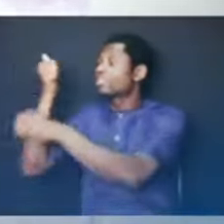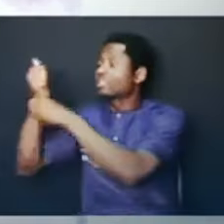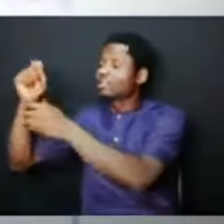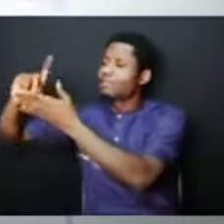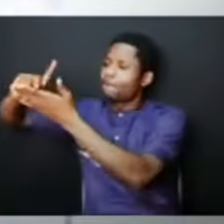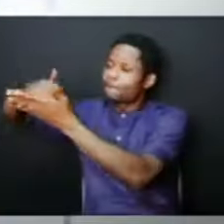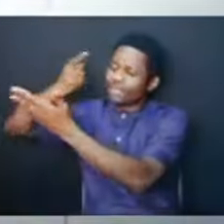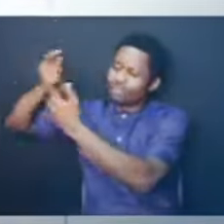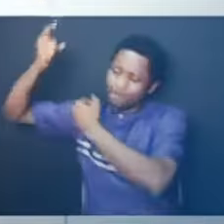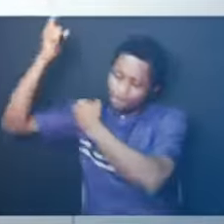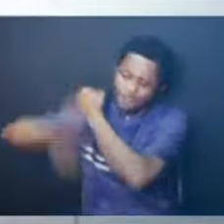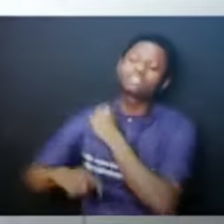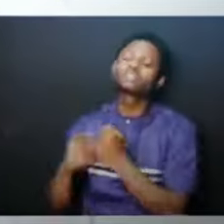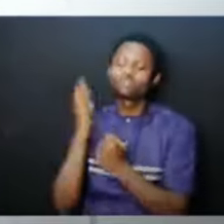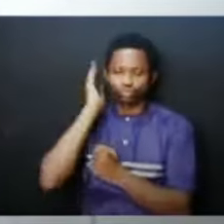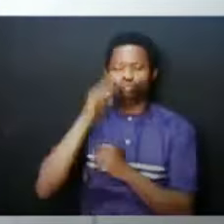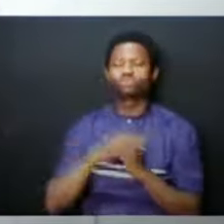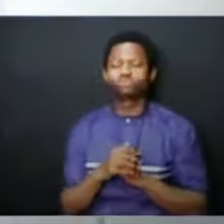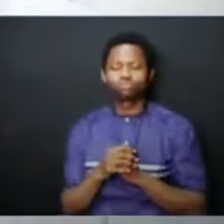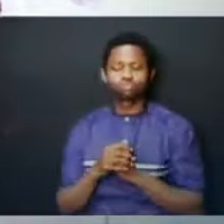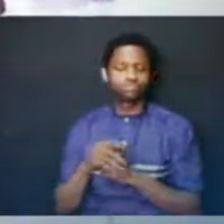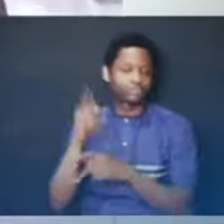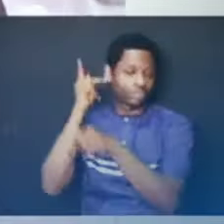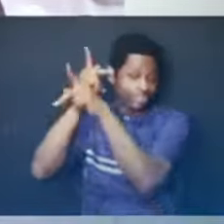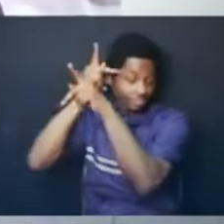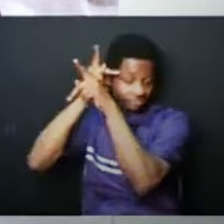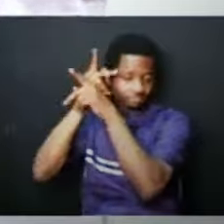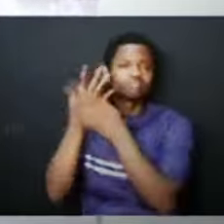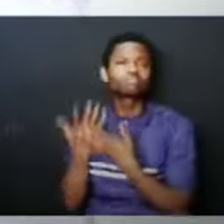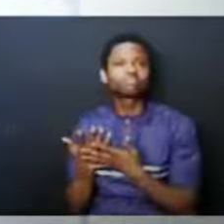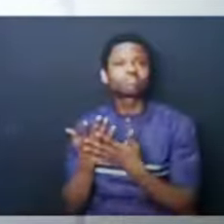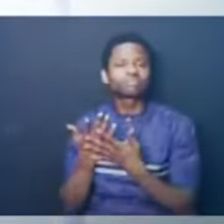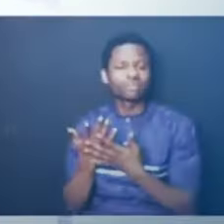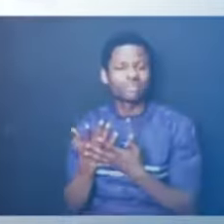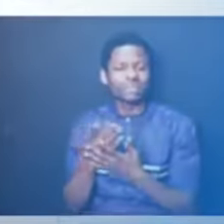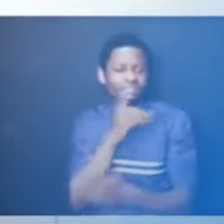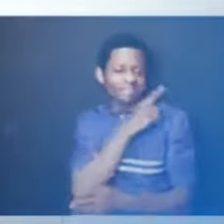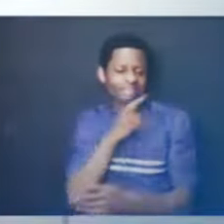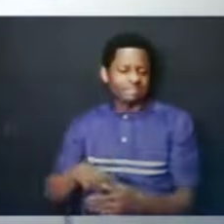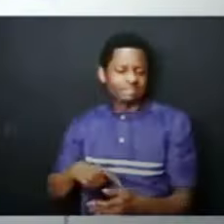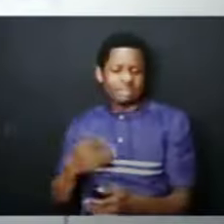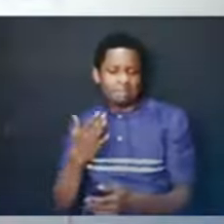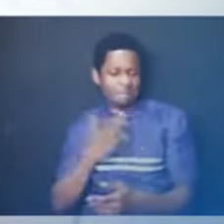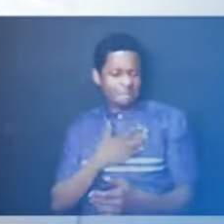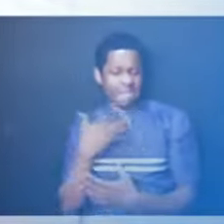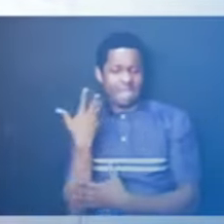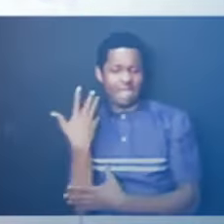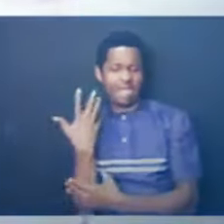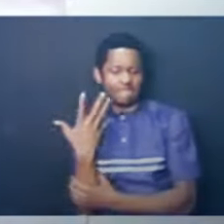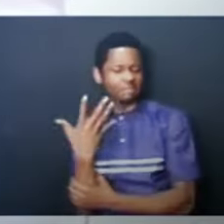Now hold on to that one. David said, for my hand will not touch